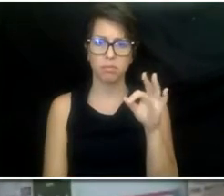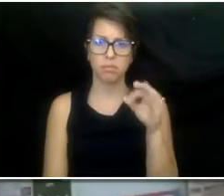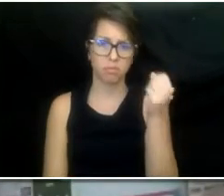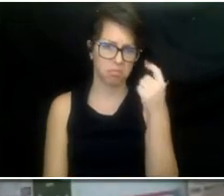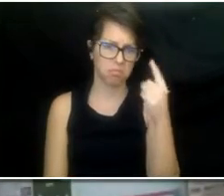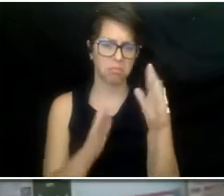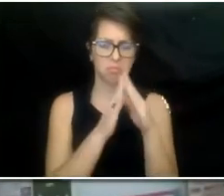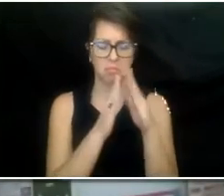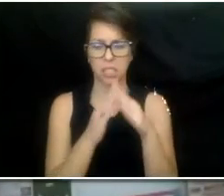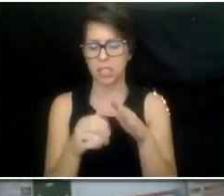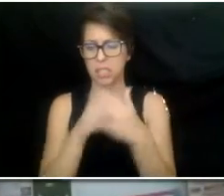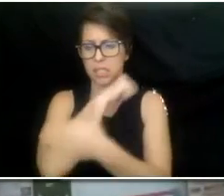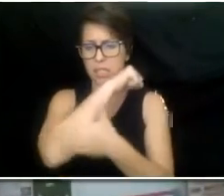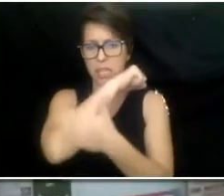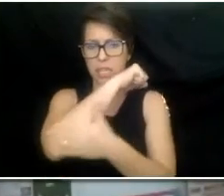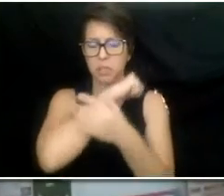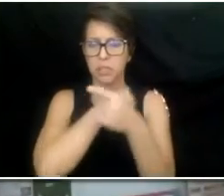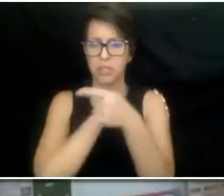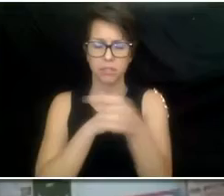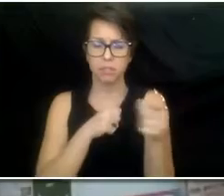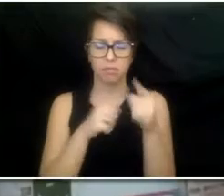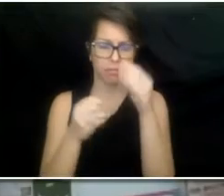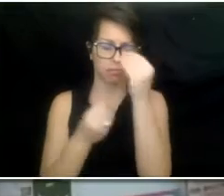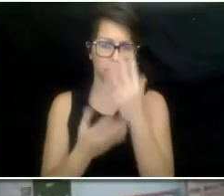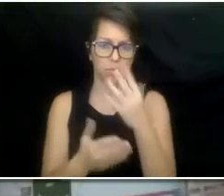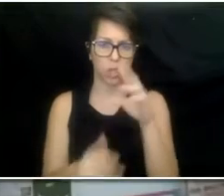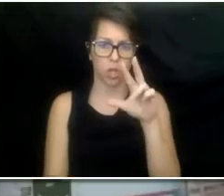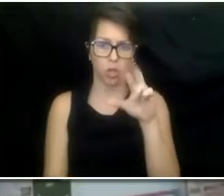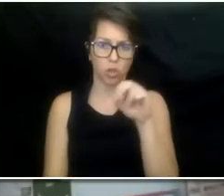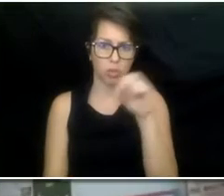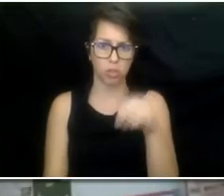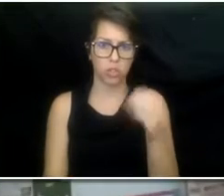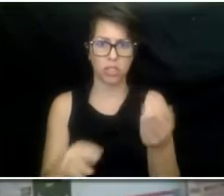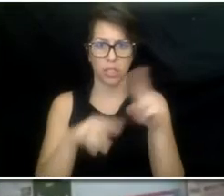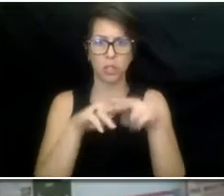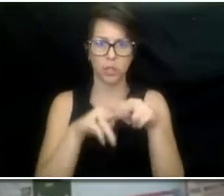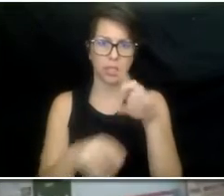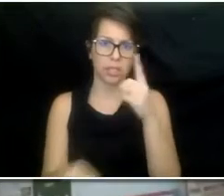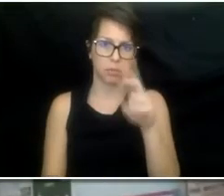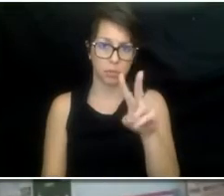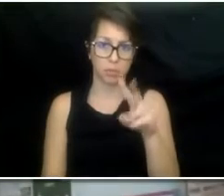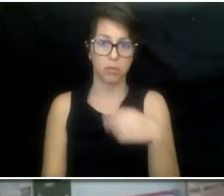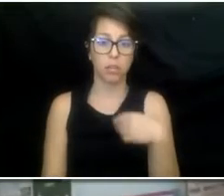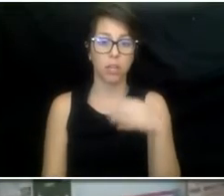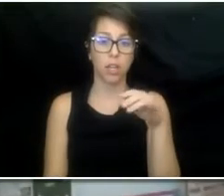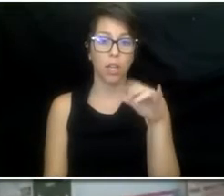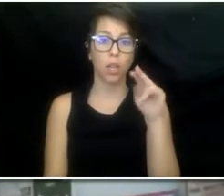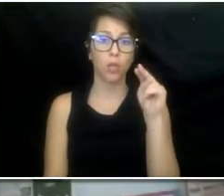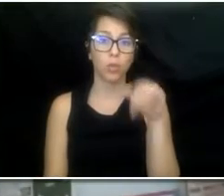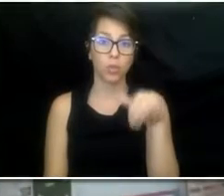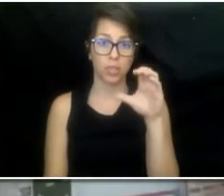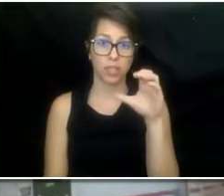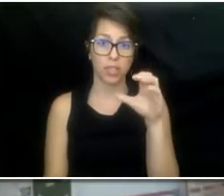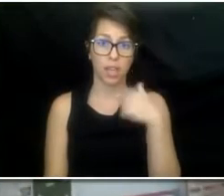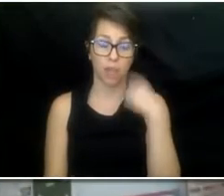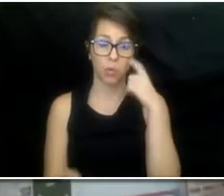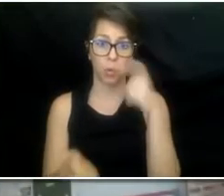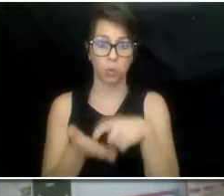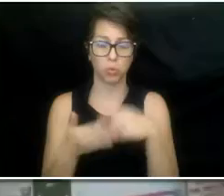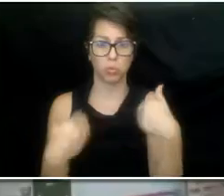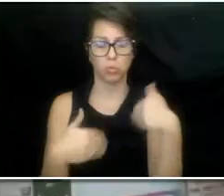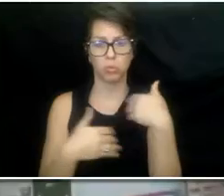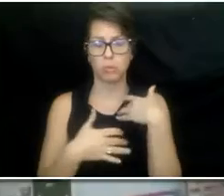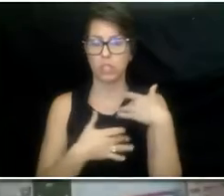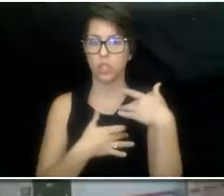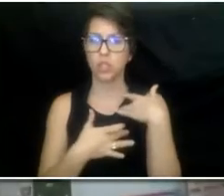down in March but we're starting to see a slight increase in April and I think what